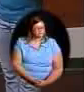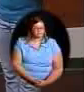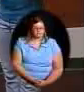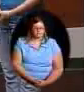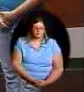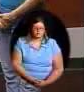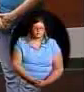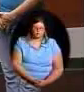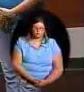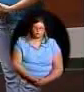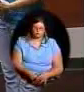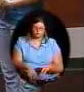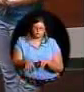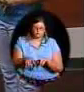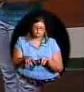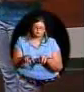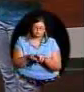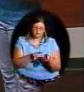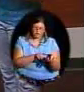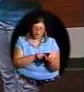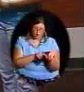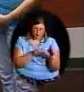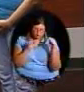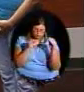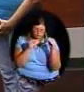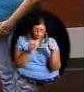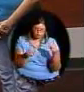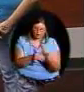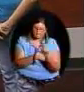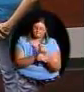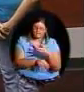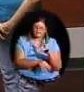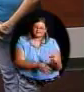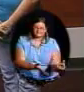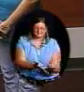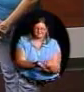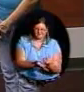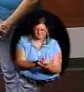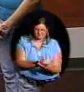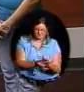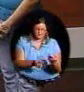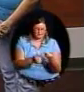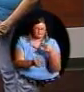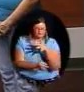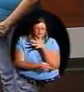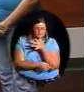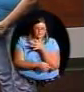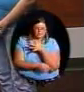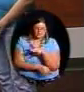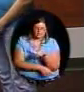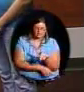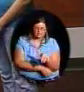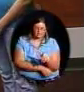Who I think also taught Molly math in 7th grade, so that's probably why she's doing so well. Okay. And